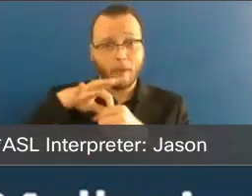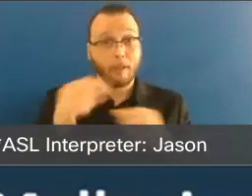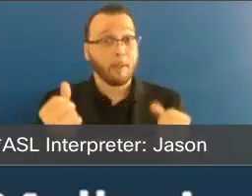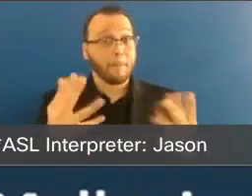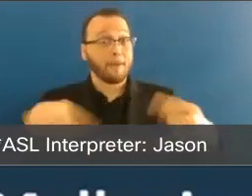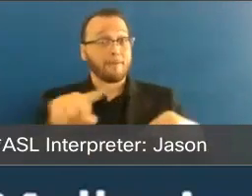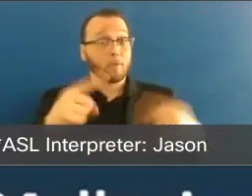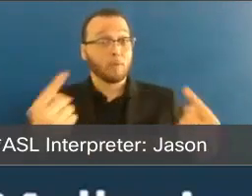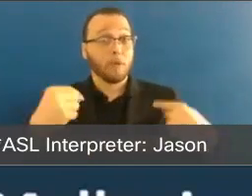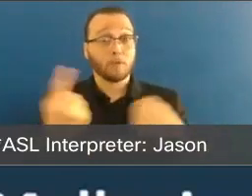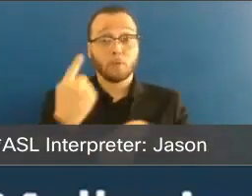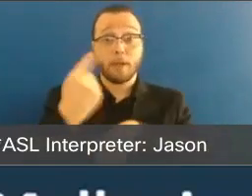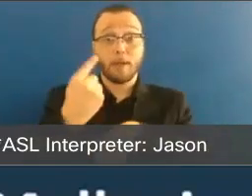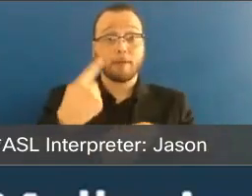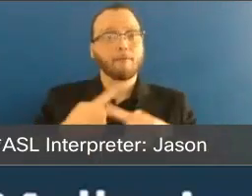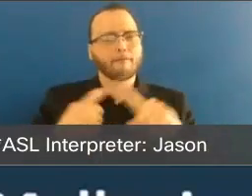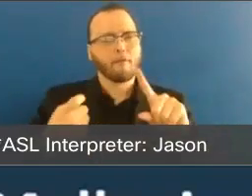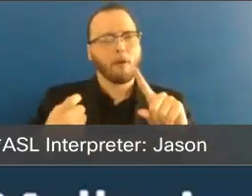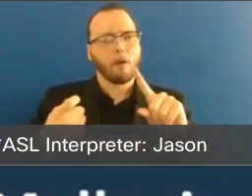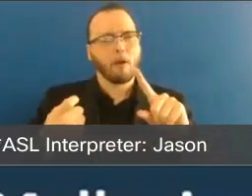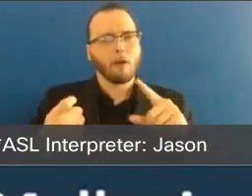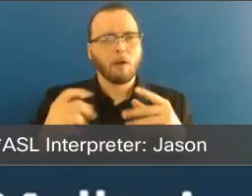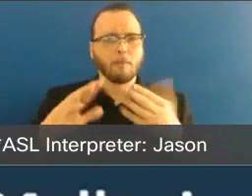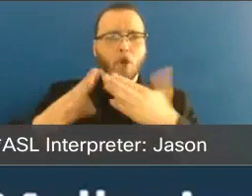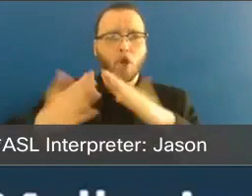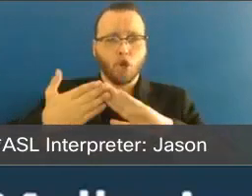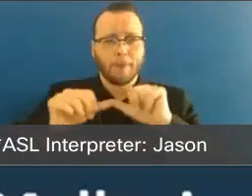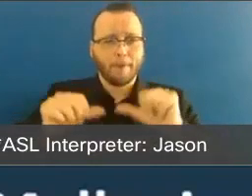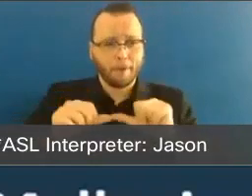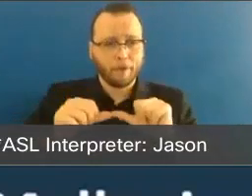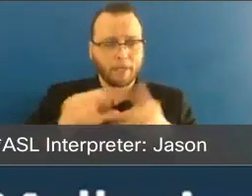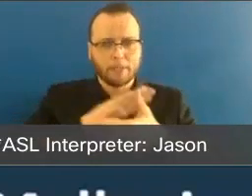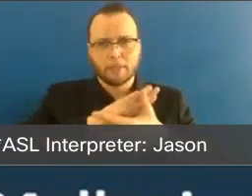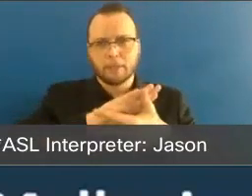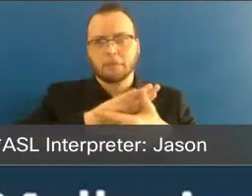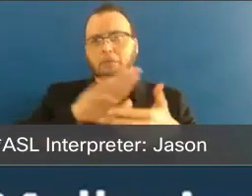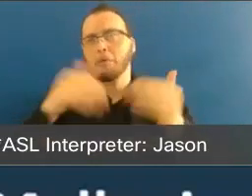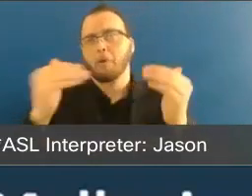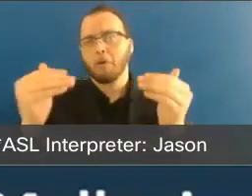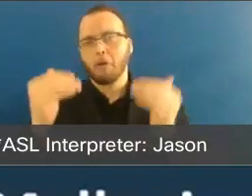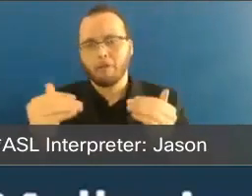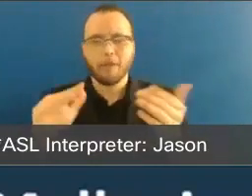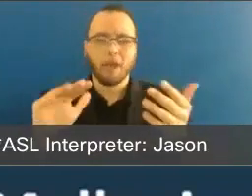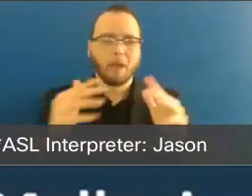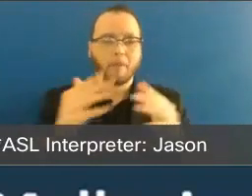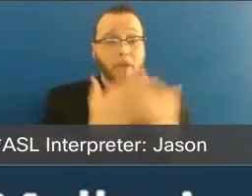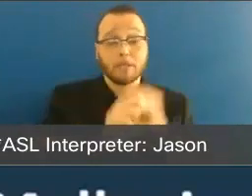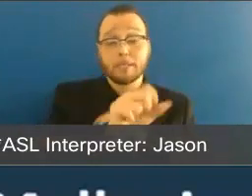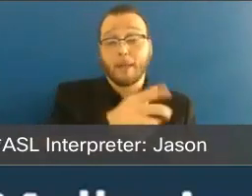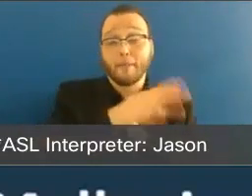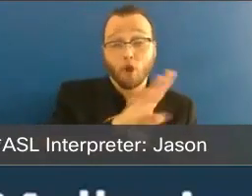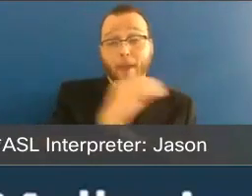you attending today are from urban areas, followed by a split between rural and suburban pretty